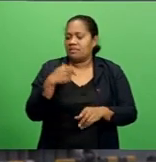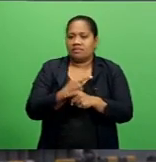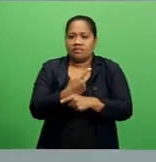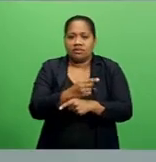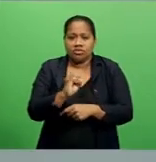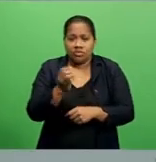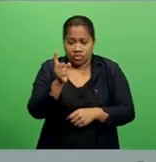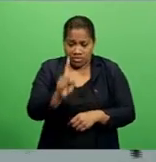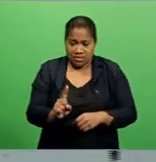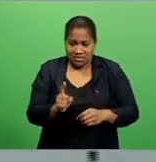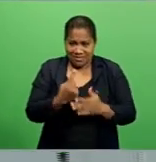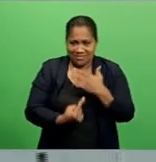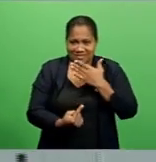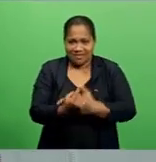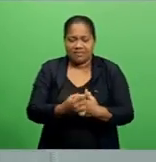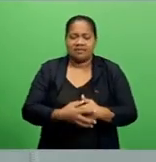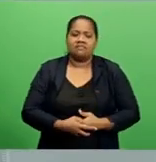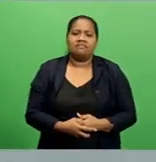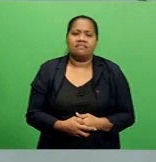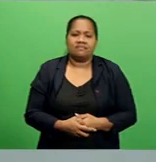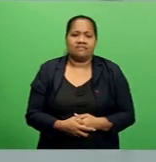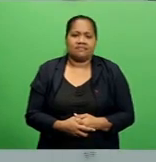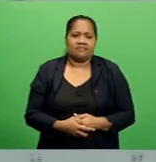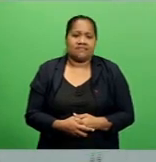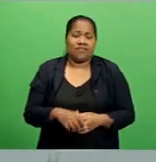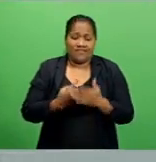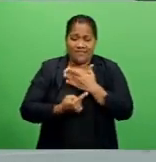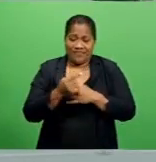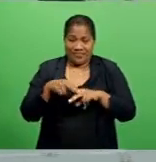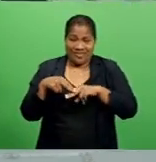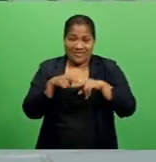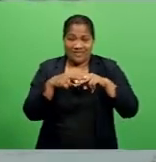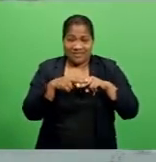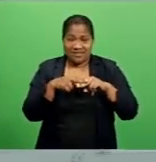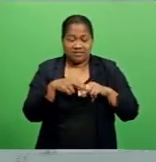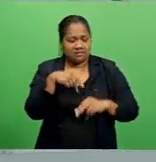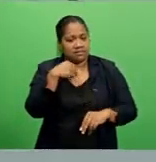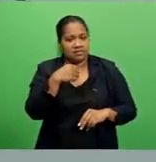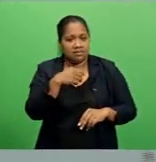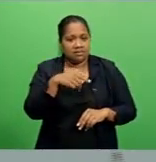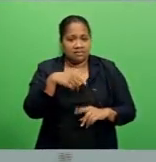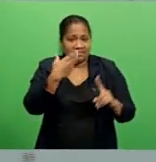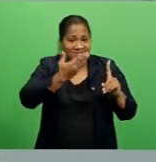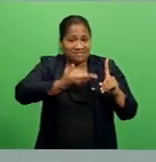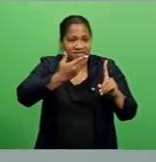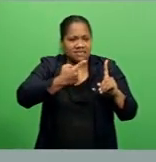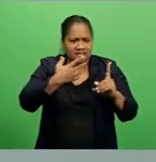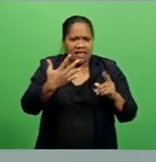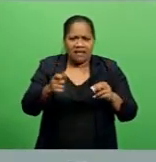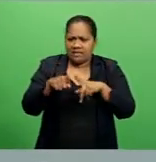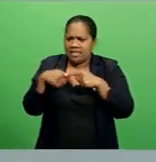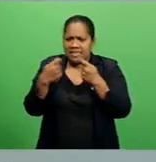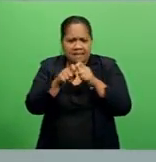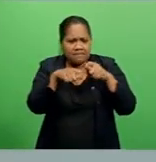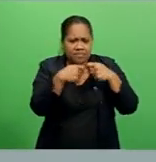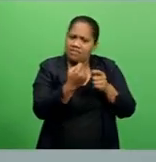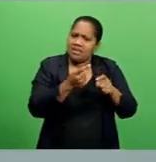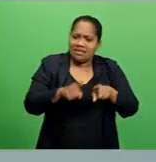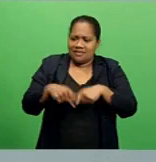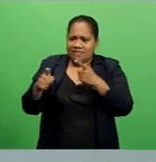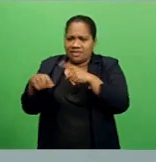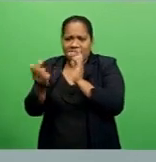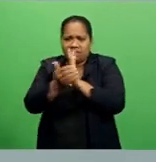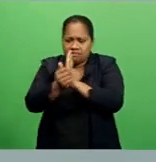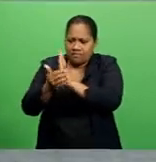obviously a big day. Defense advisor to Fiji, Colonel Robert Hirsch, says teams with different expertise are putting in the hard